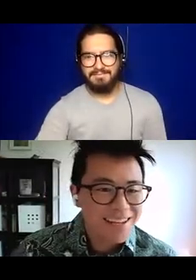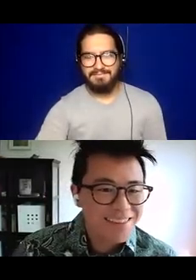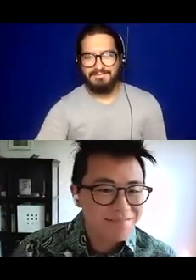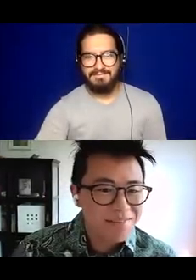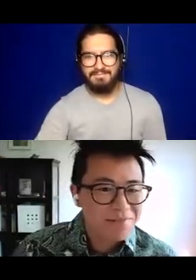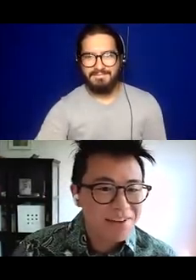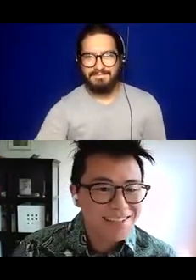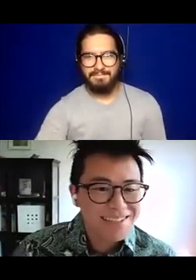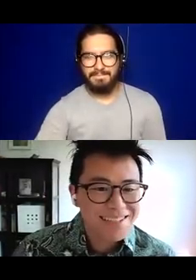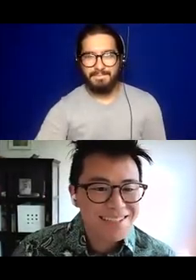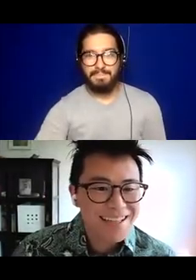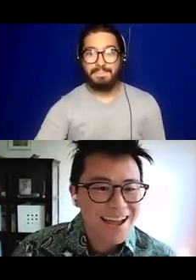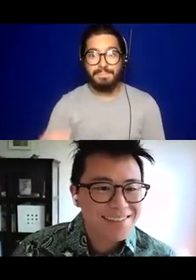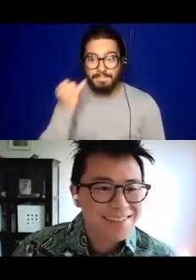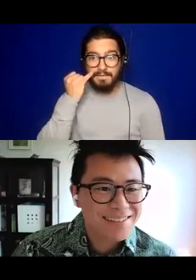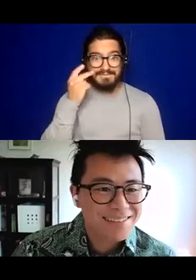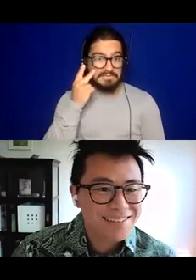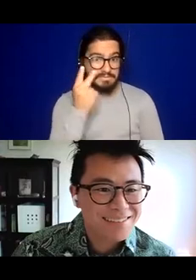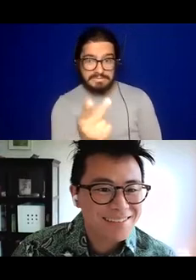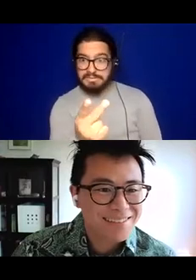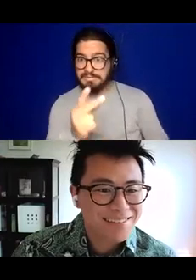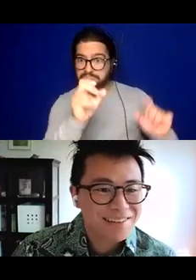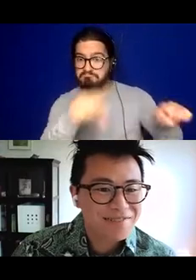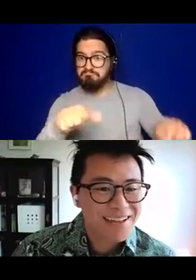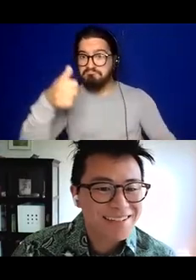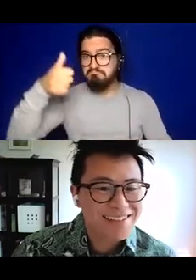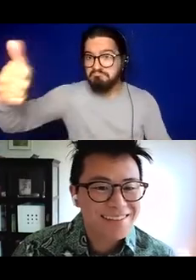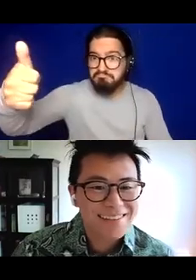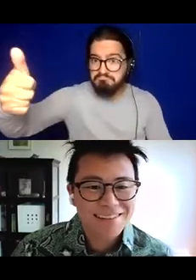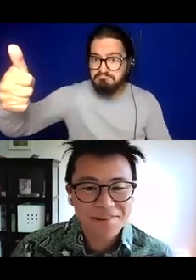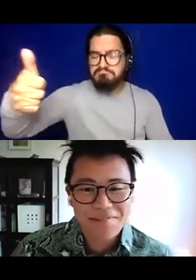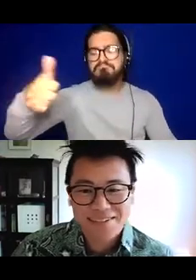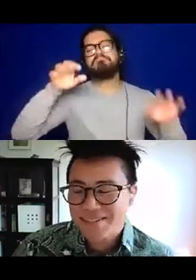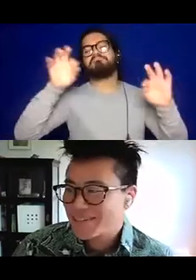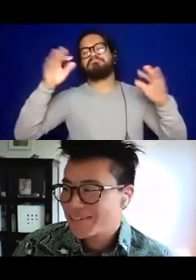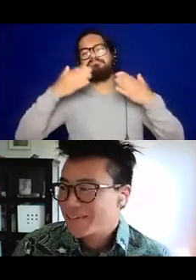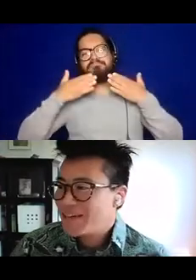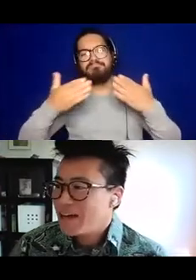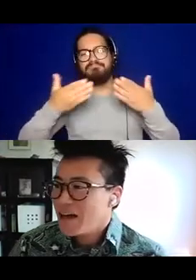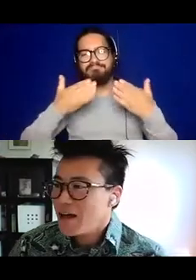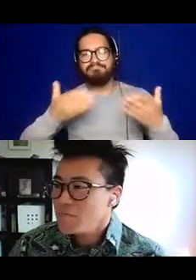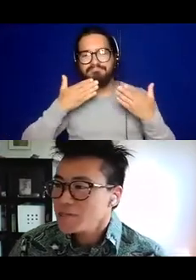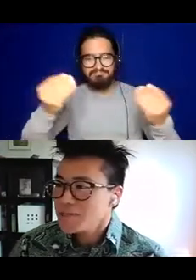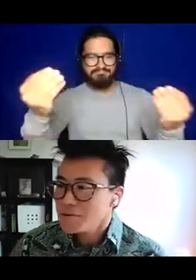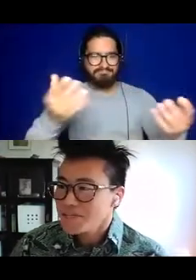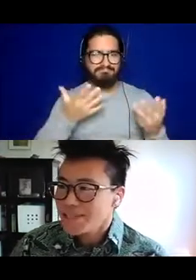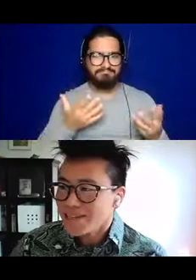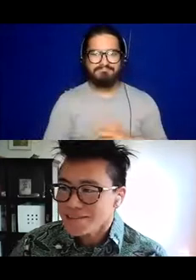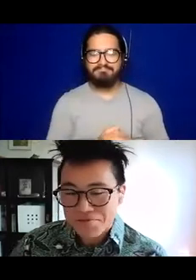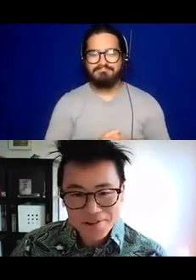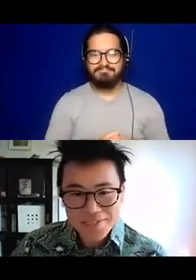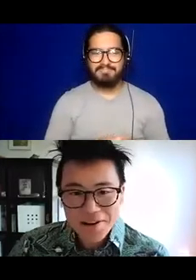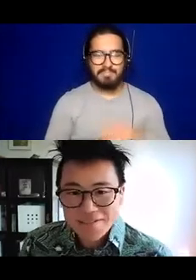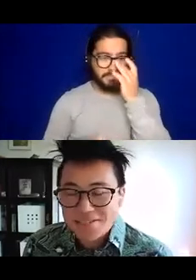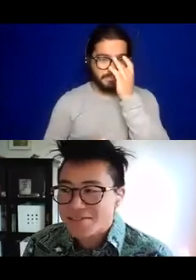Can I get a thumbs up if y'all can see the slides? Great, thank you very much. So today